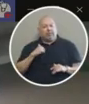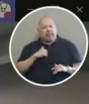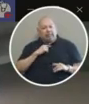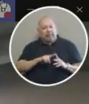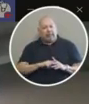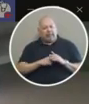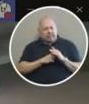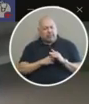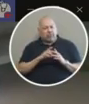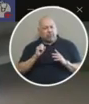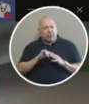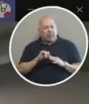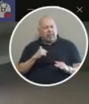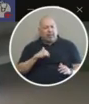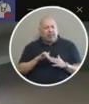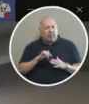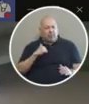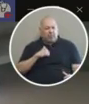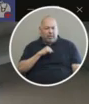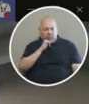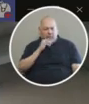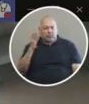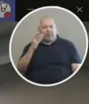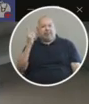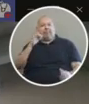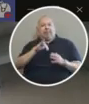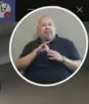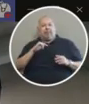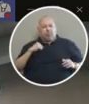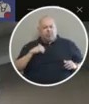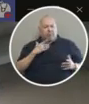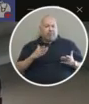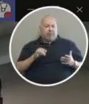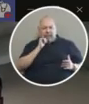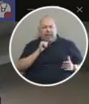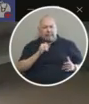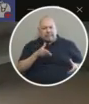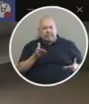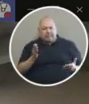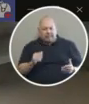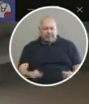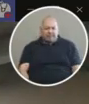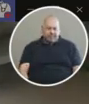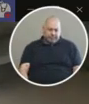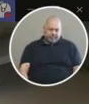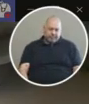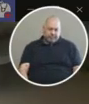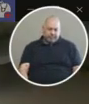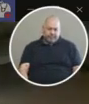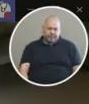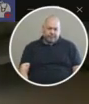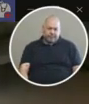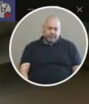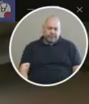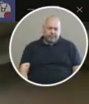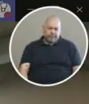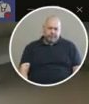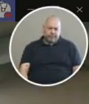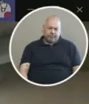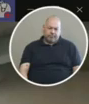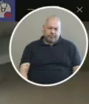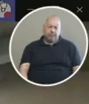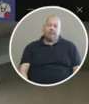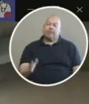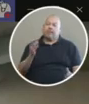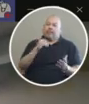execute, so that we don't present something that we may not deliver on. Okay. And Mr.